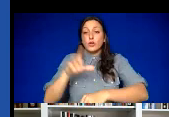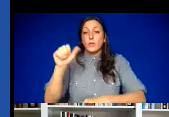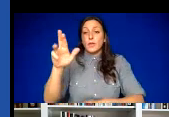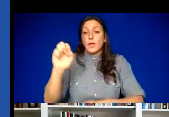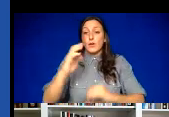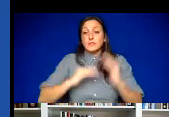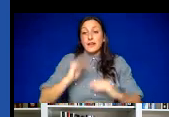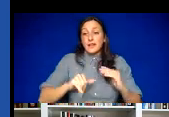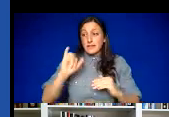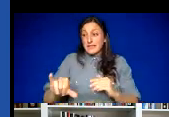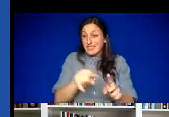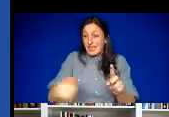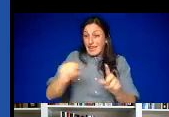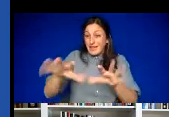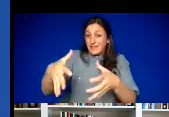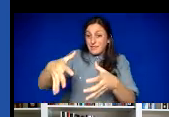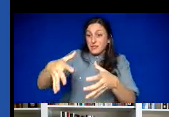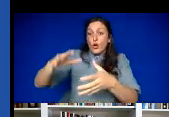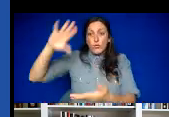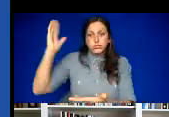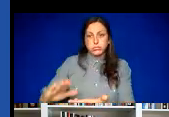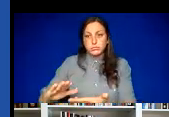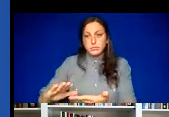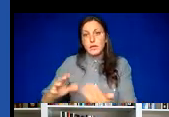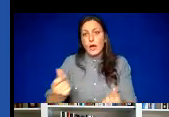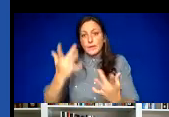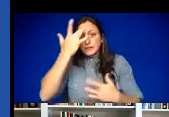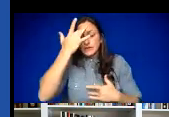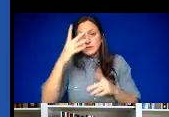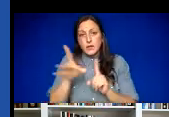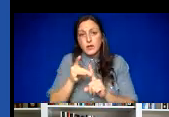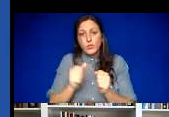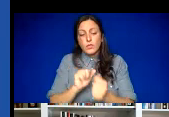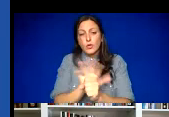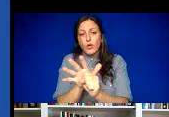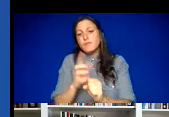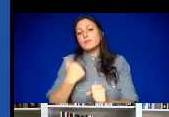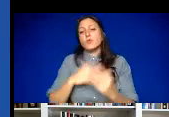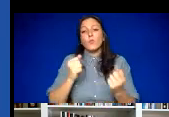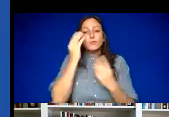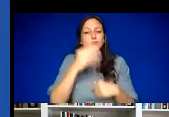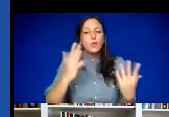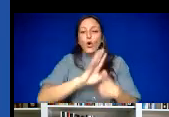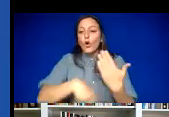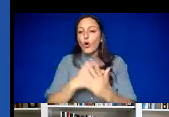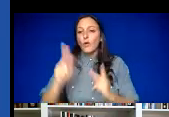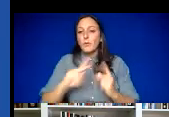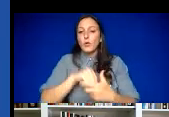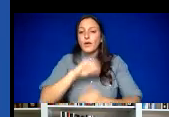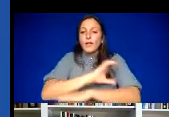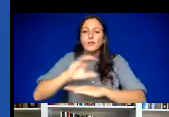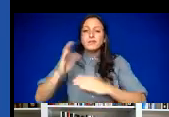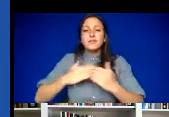have gone down. So, at this point, we really just want to encourage all Coloradans, regardless of, the dial